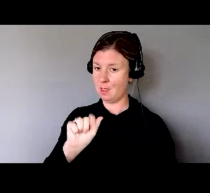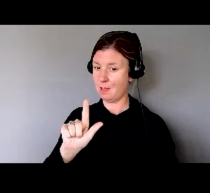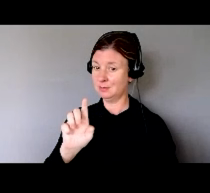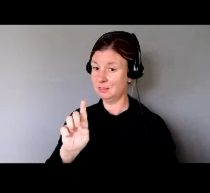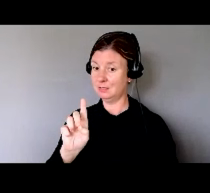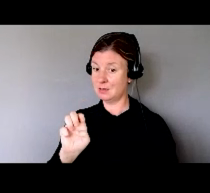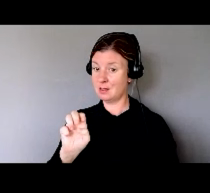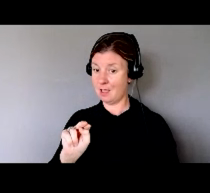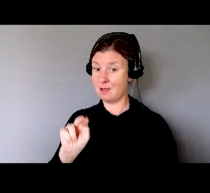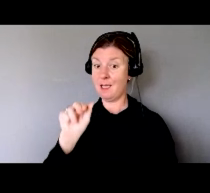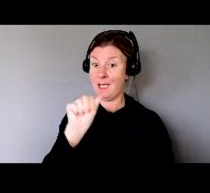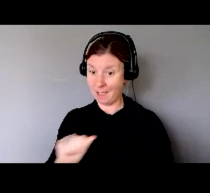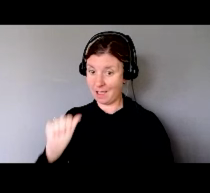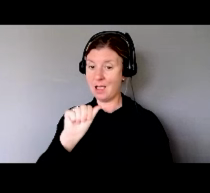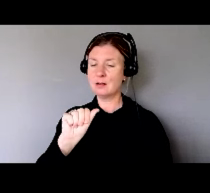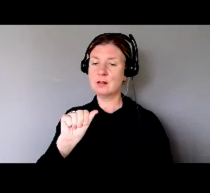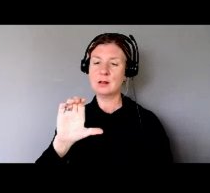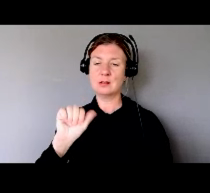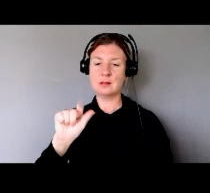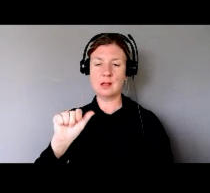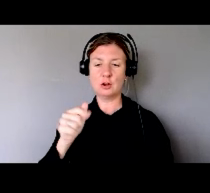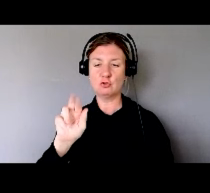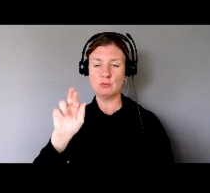WALDEN, at